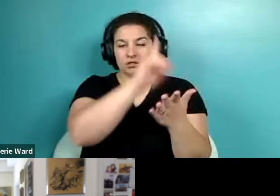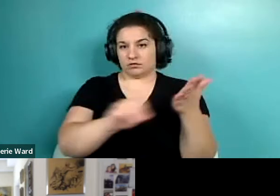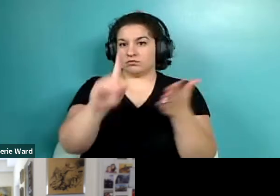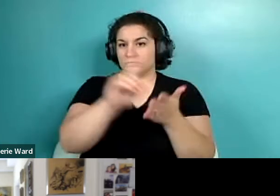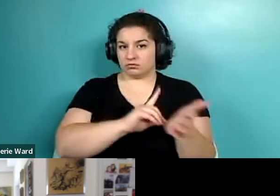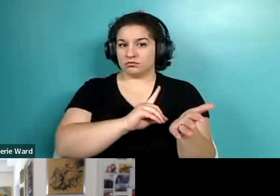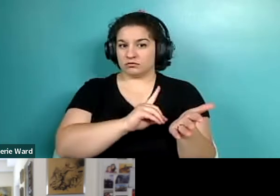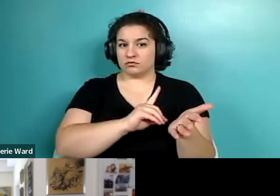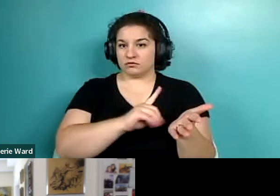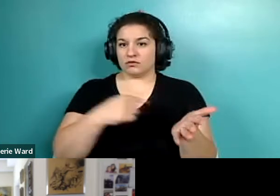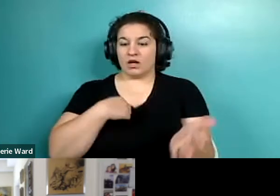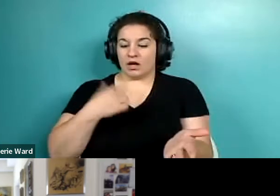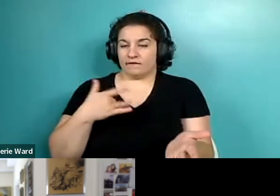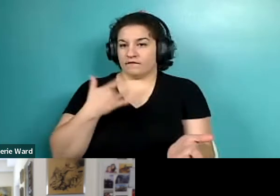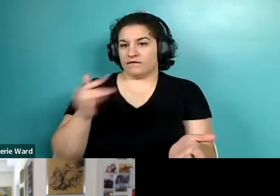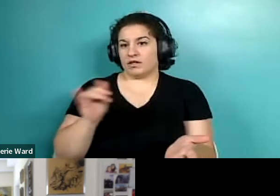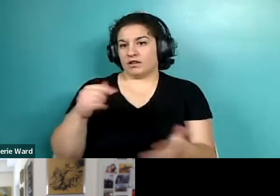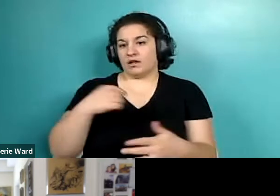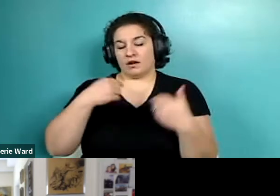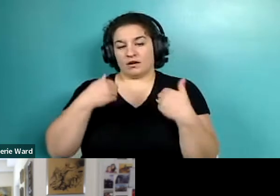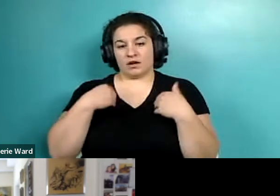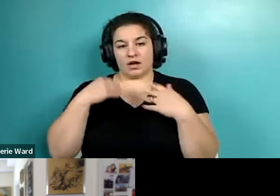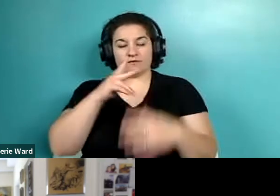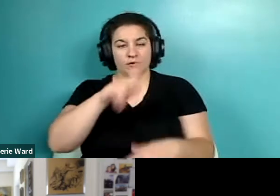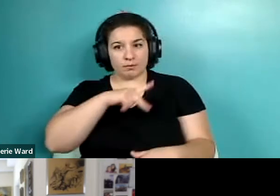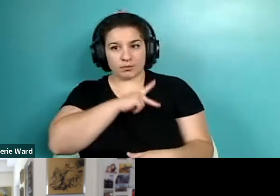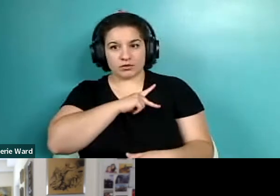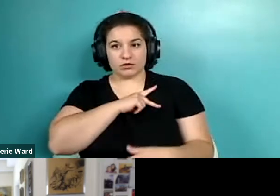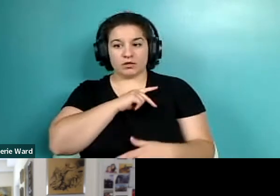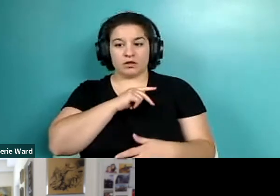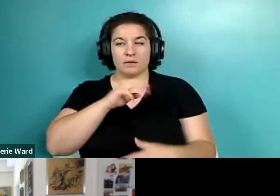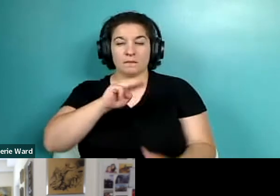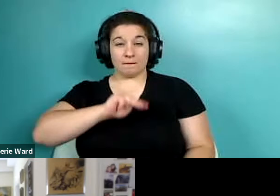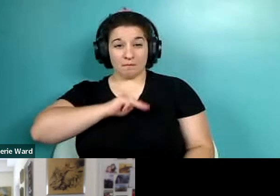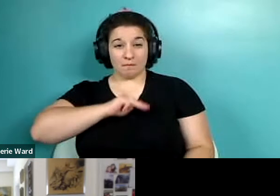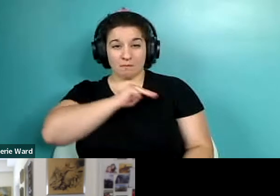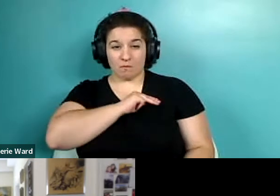have a personal and moral responsibility, really, to